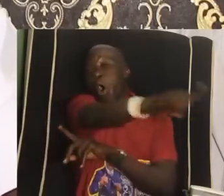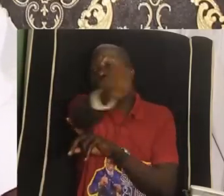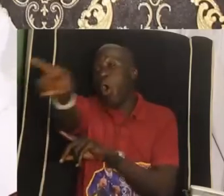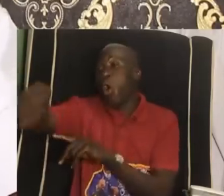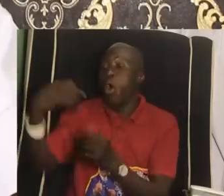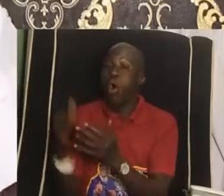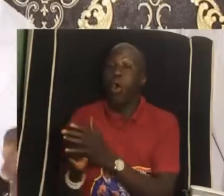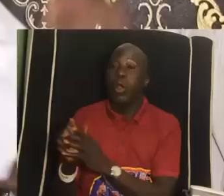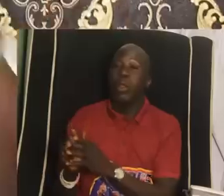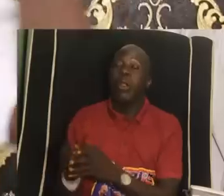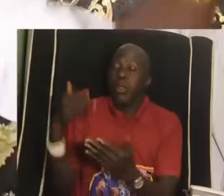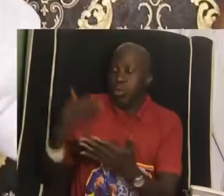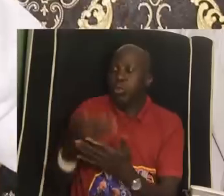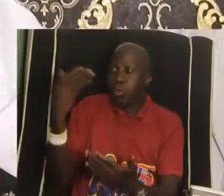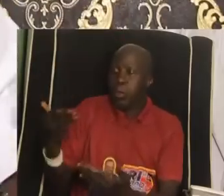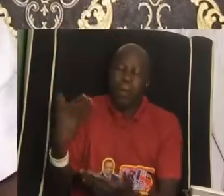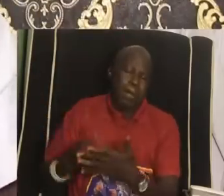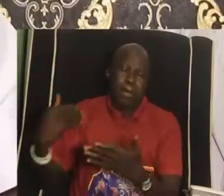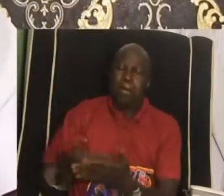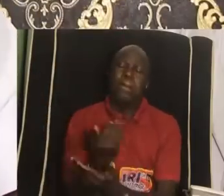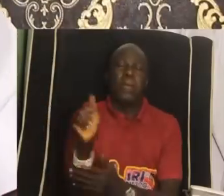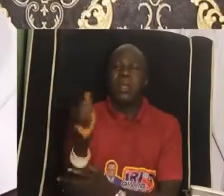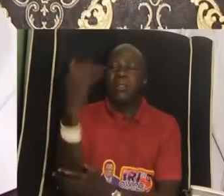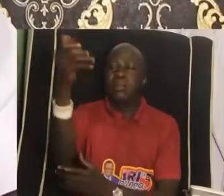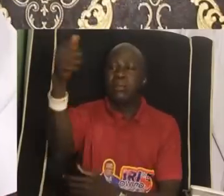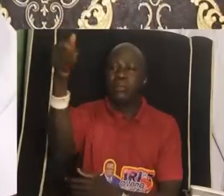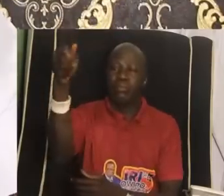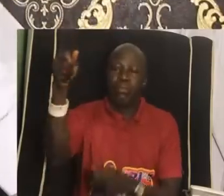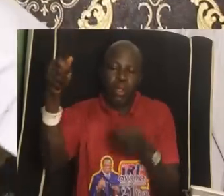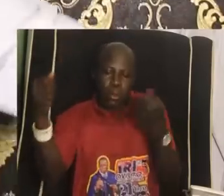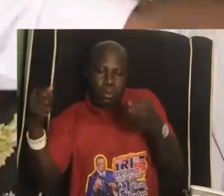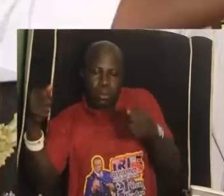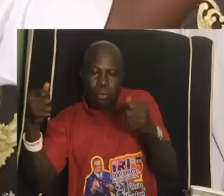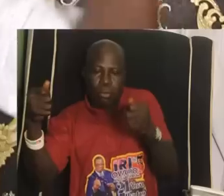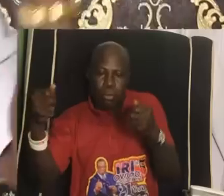Lord said, individuals to buy timbrel or